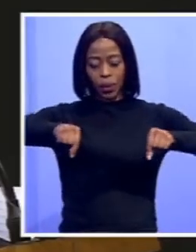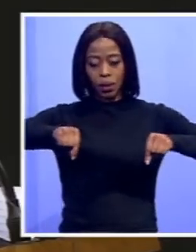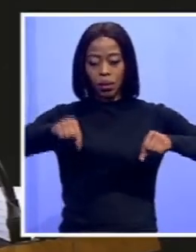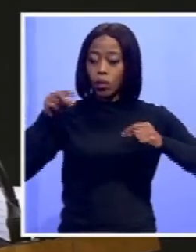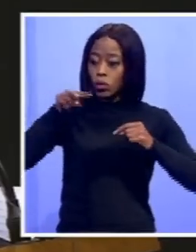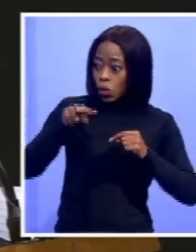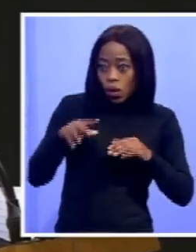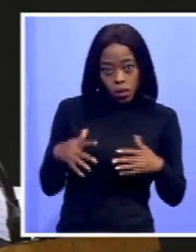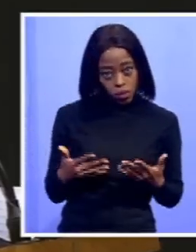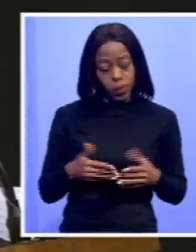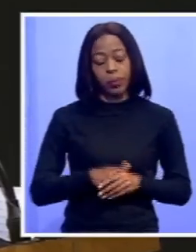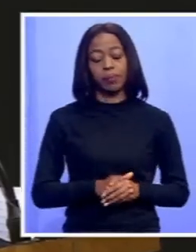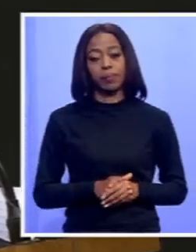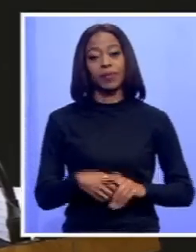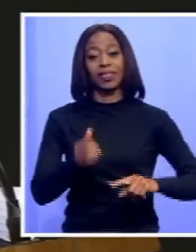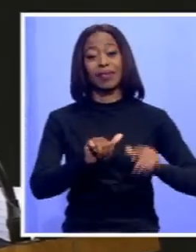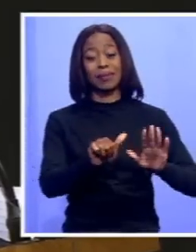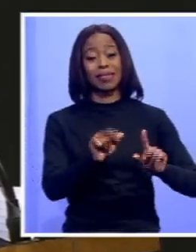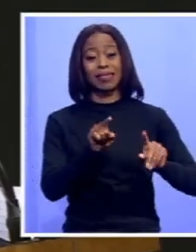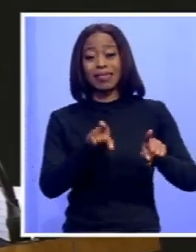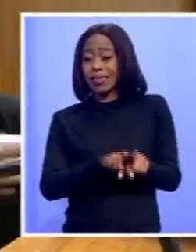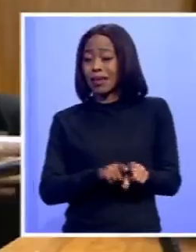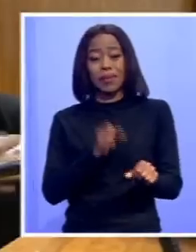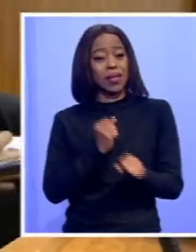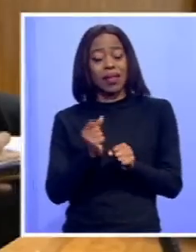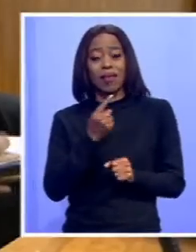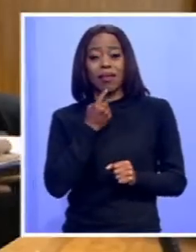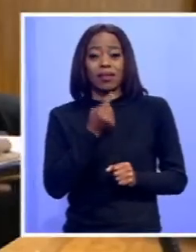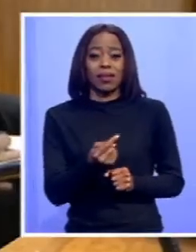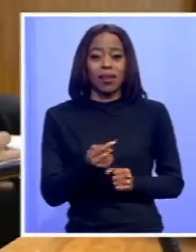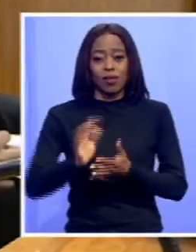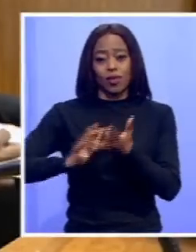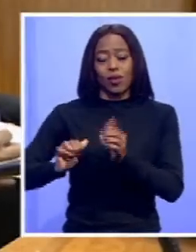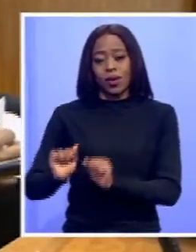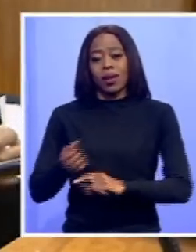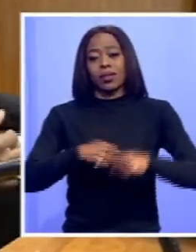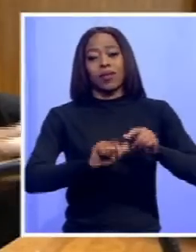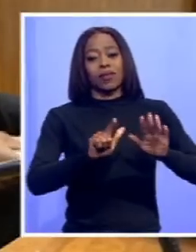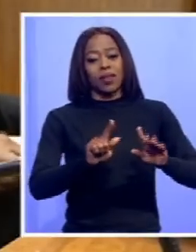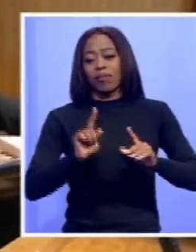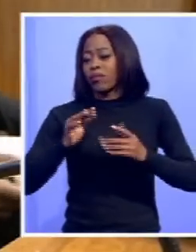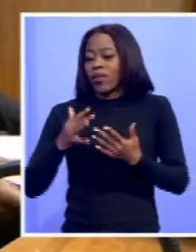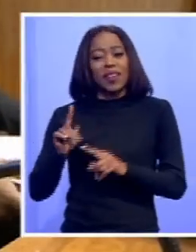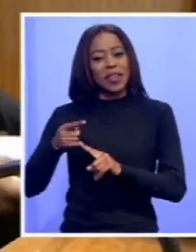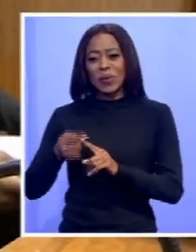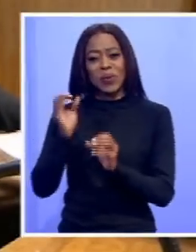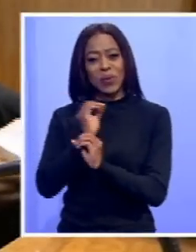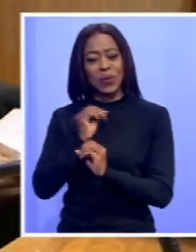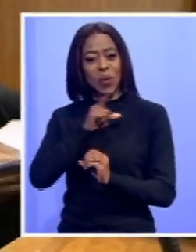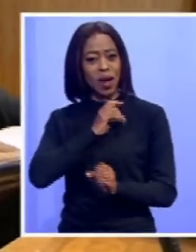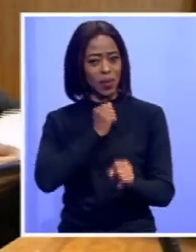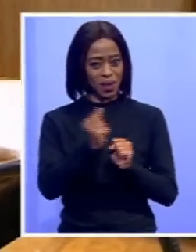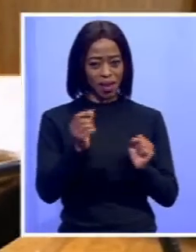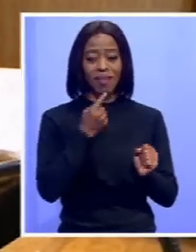him. Sub 6, this had also not been mentioned in his statement. Sub 7, it was inexcusable that he had failed to mention the booking in